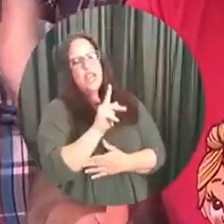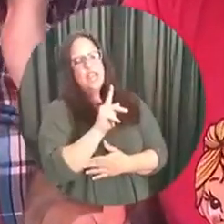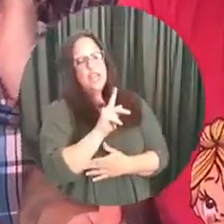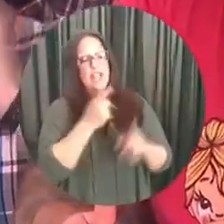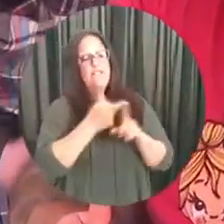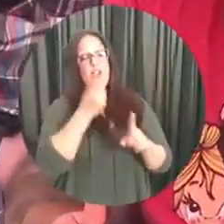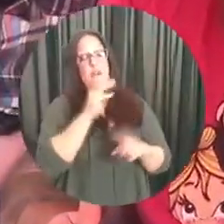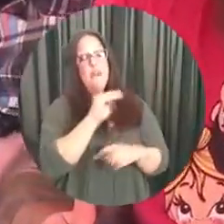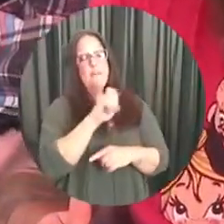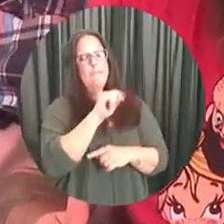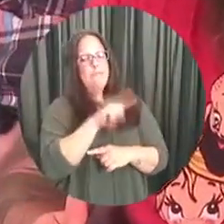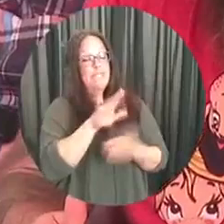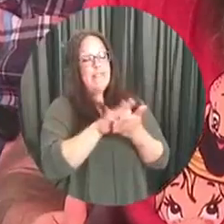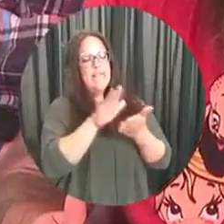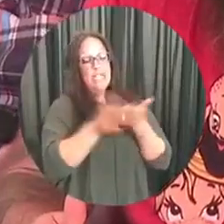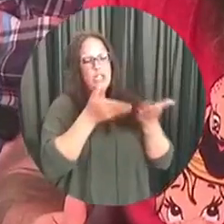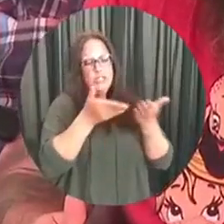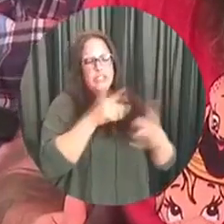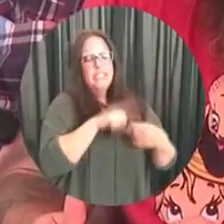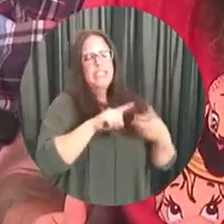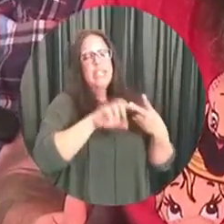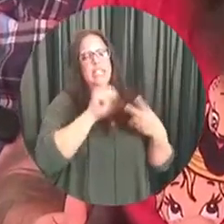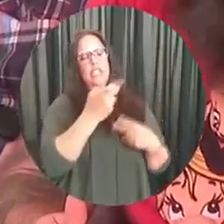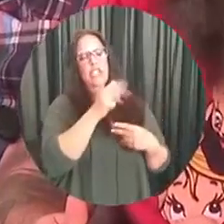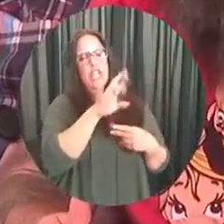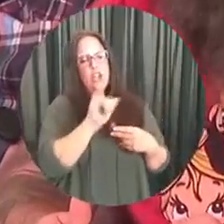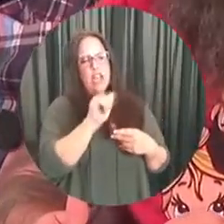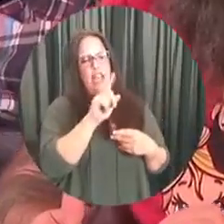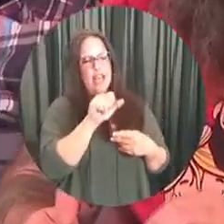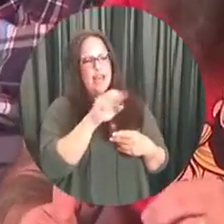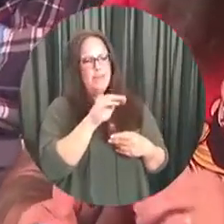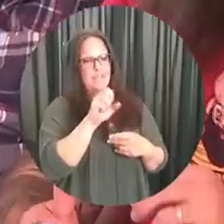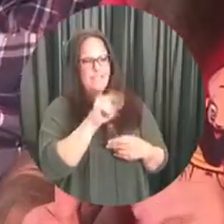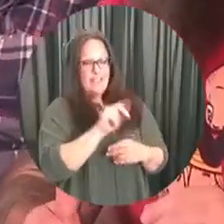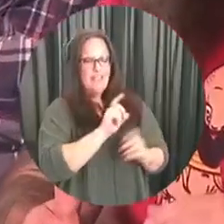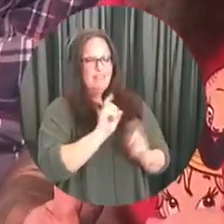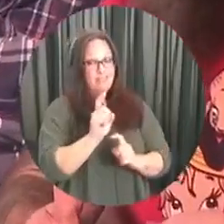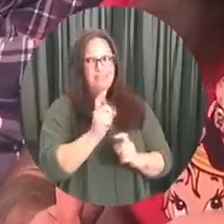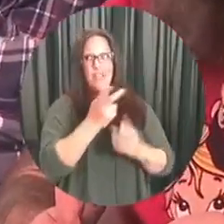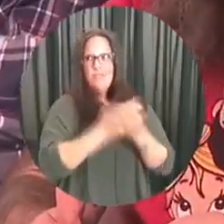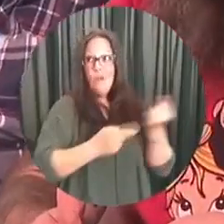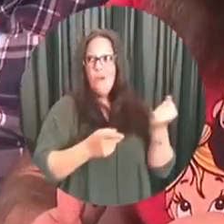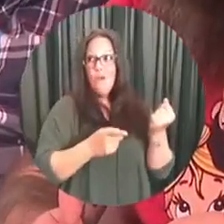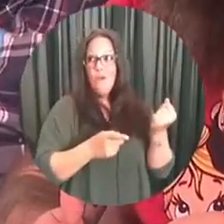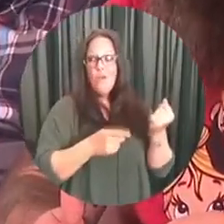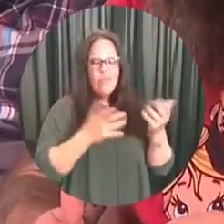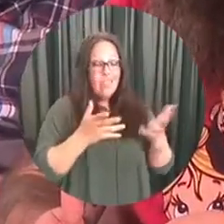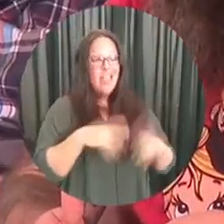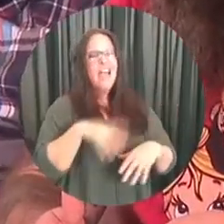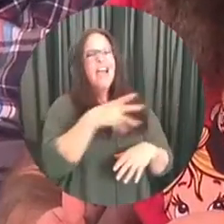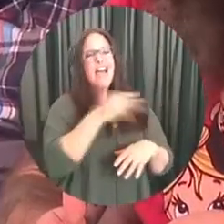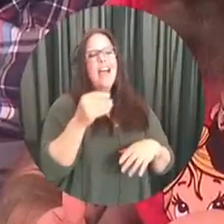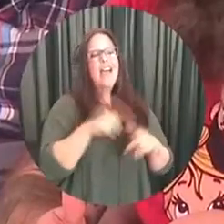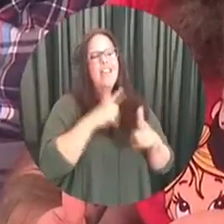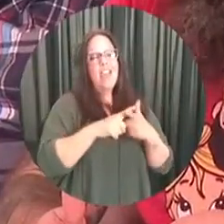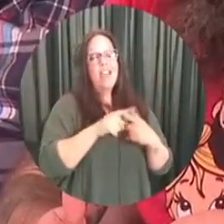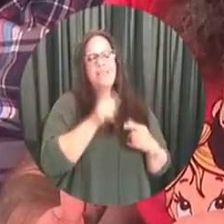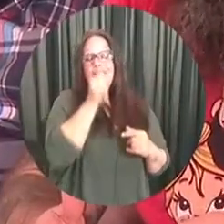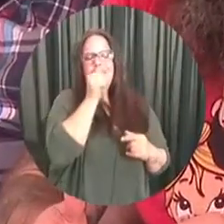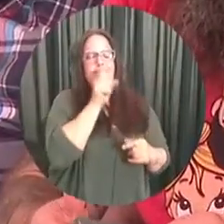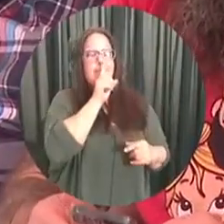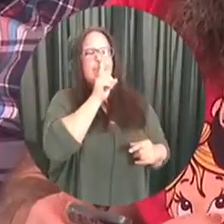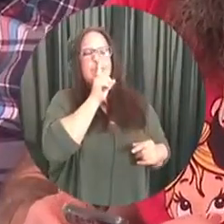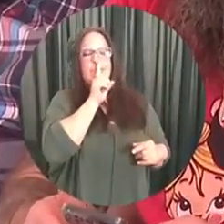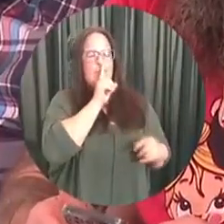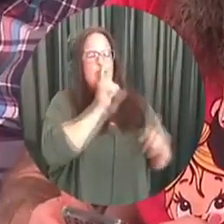Service, and Sherry Adams donated to both of us, which was really cool. I know, right? Yep. And then an anonymous pharmacist in Marietta